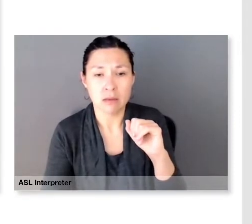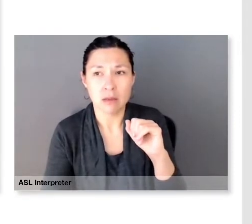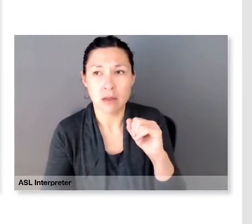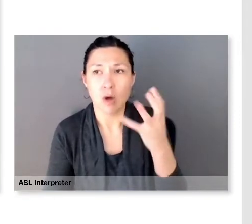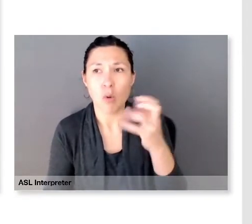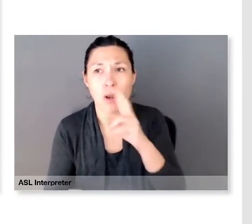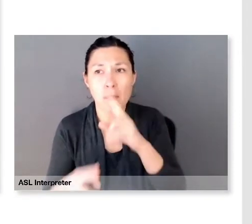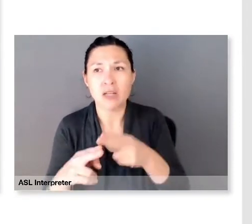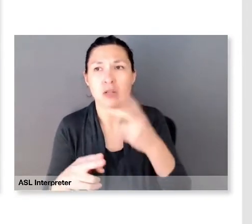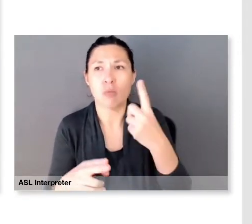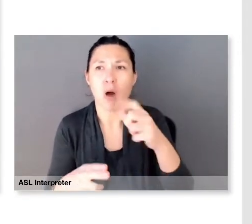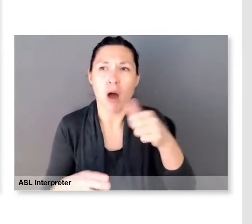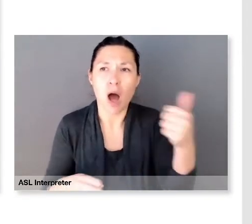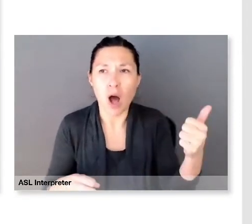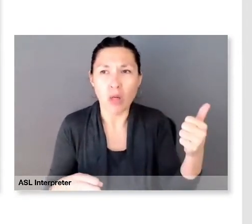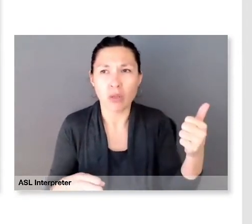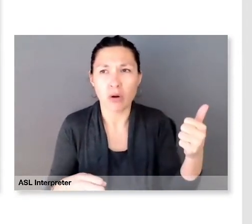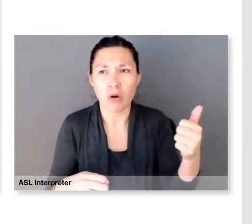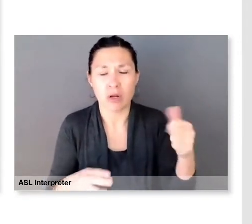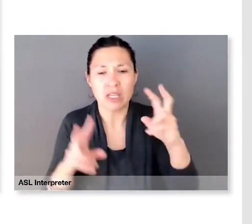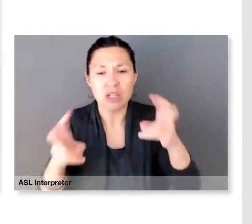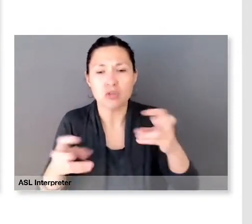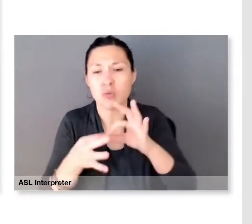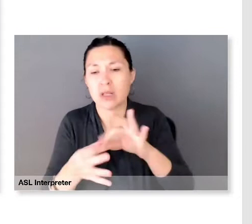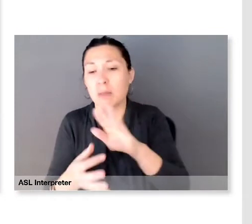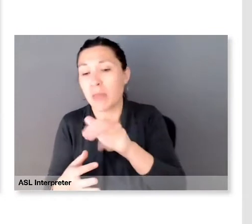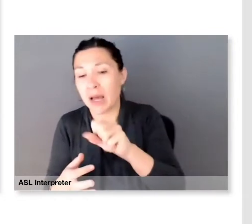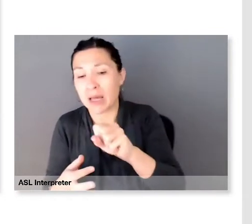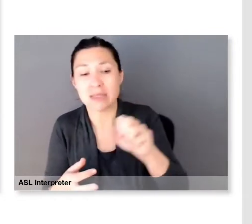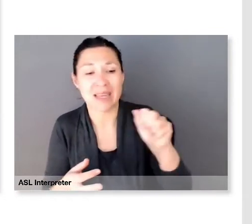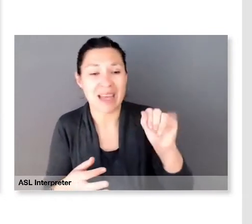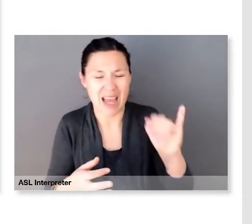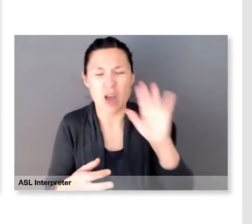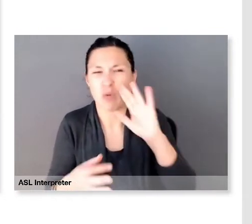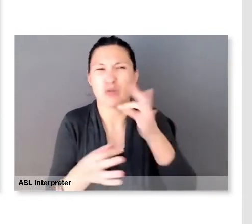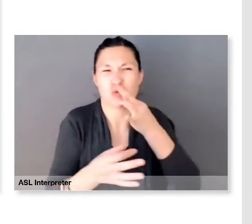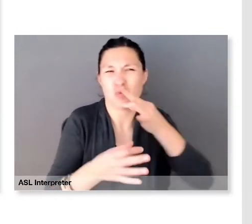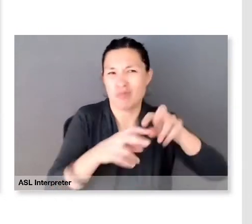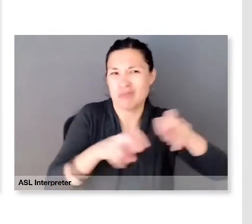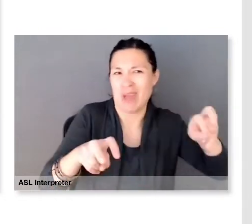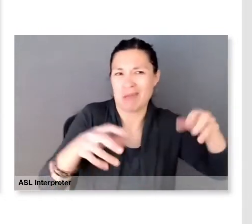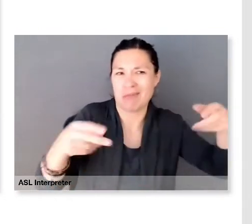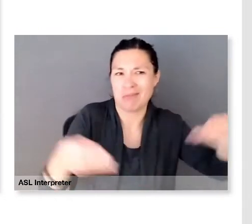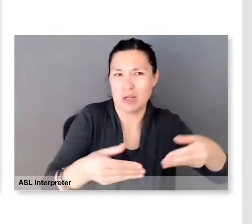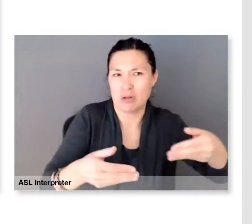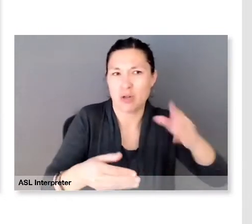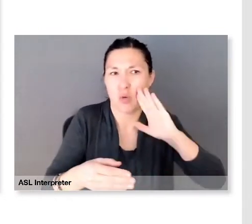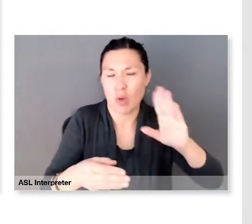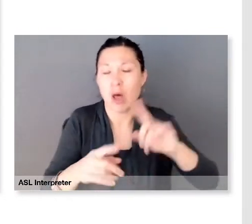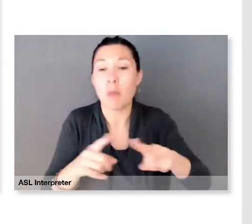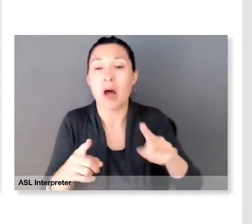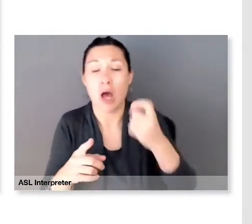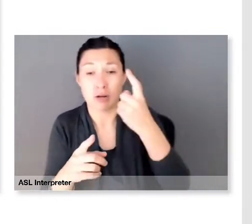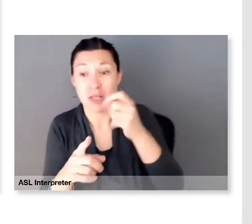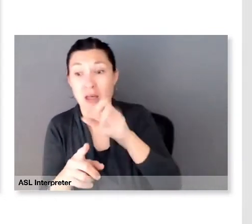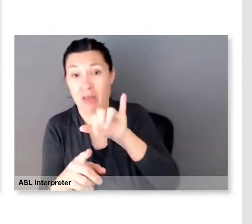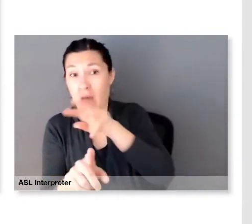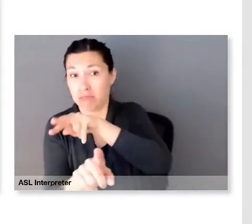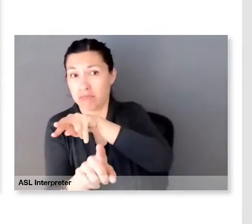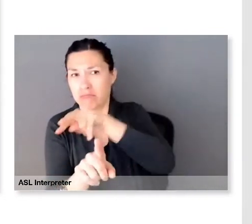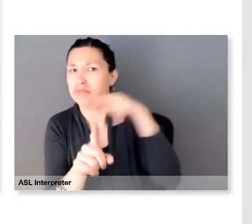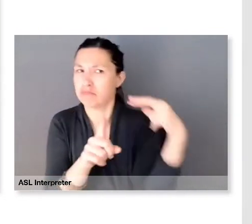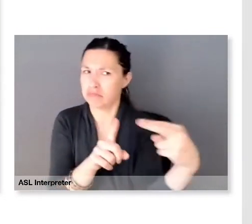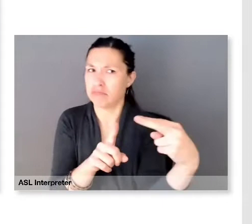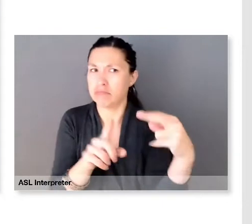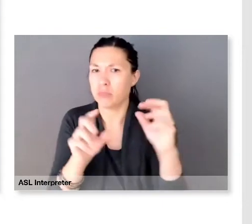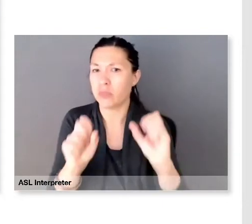introduce our panelists. It's that we can turn the lens around. Yes. So I've been very pleased in some of our own